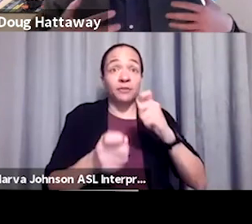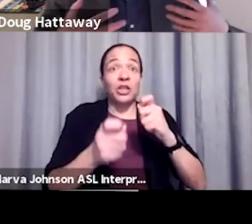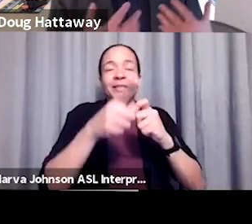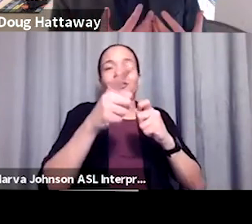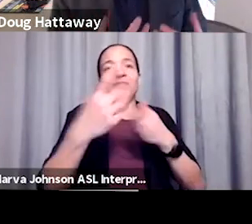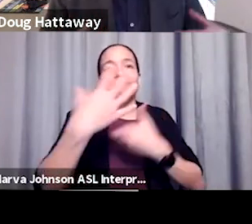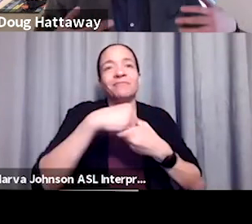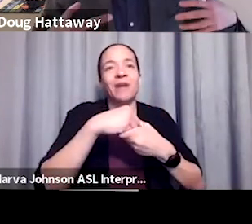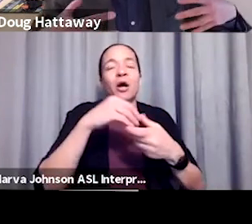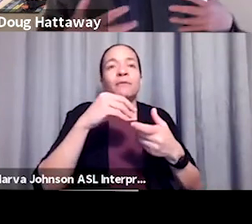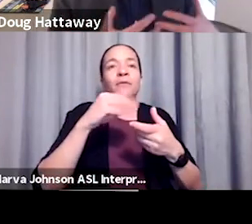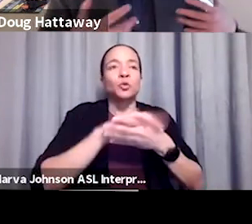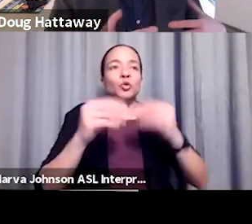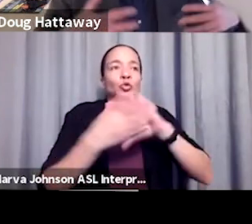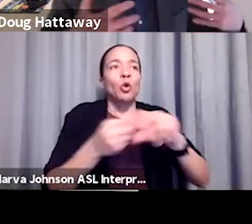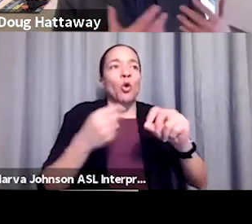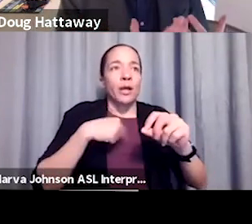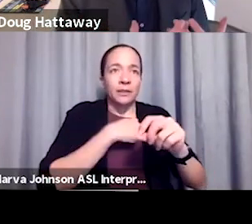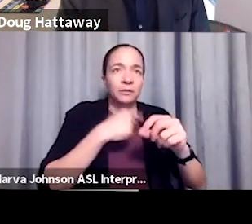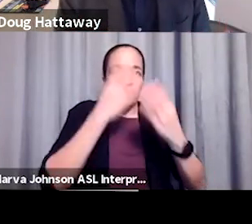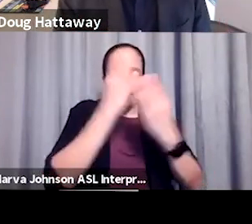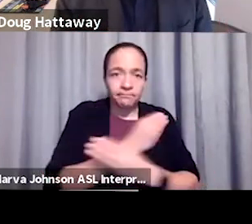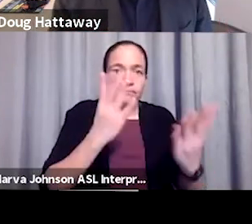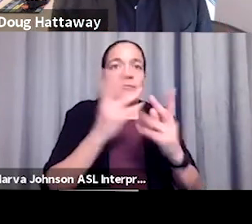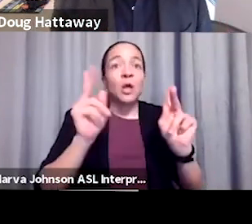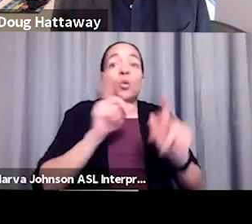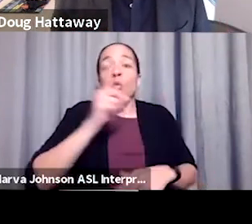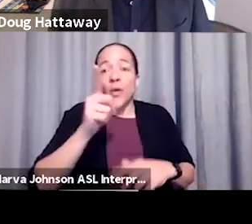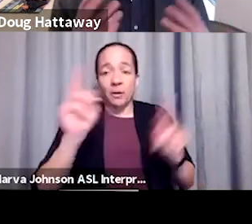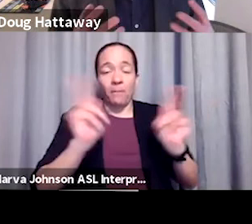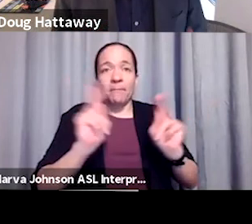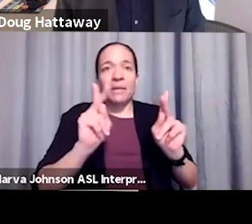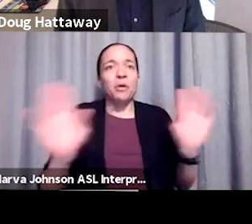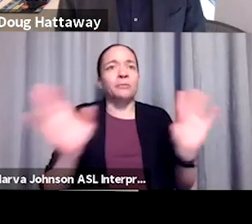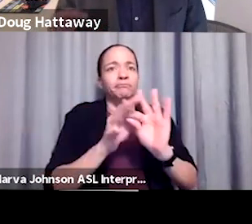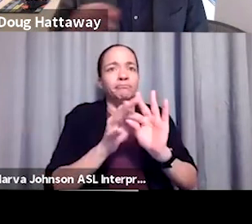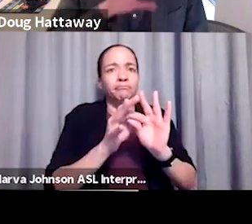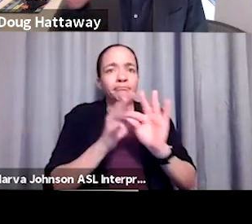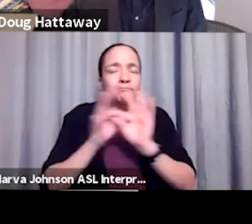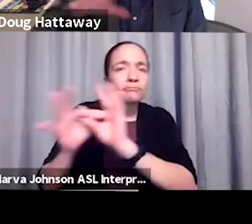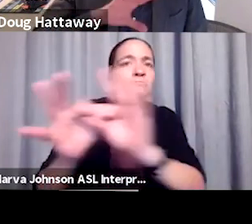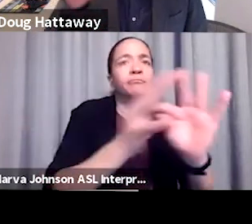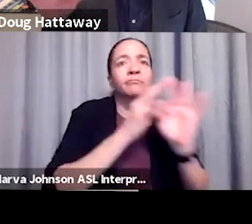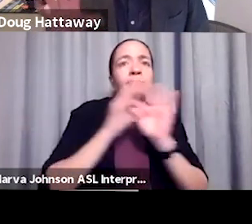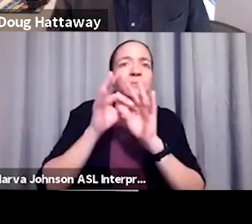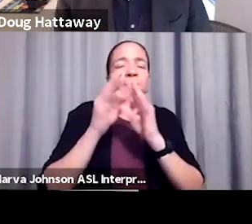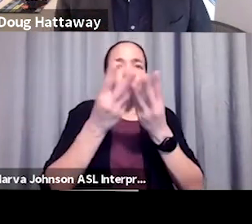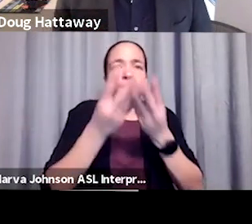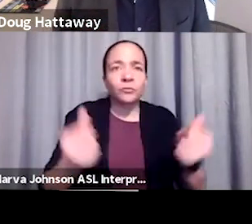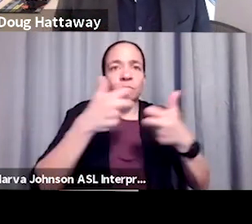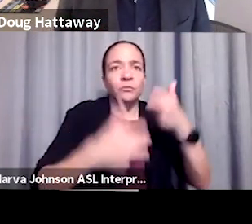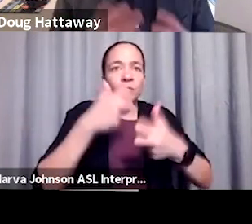tell about real people coming together to solve these problems. That's part of narrative change. It's not just the